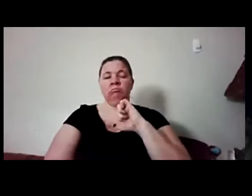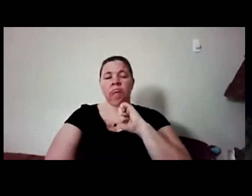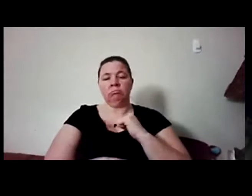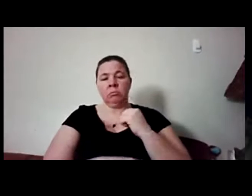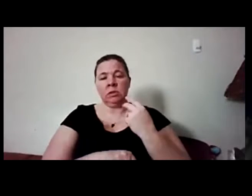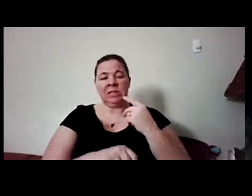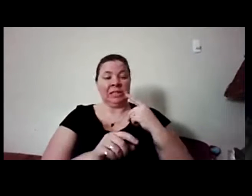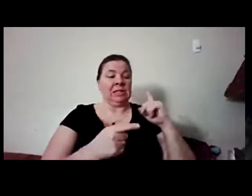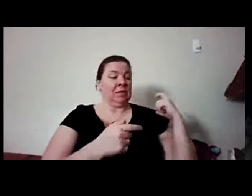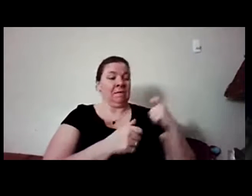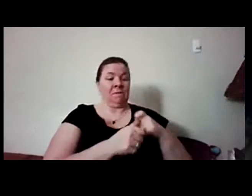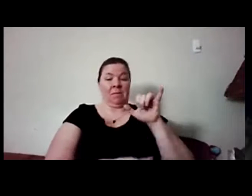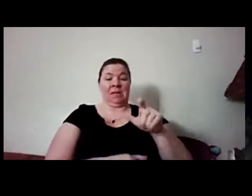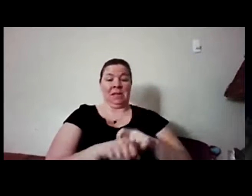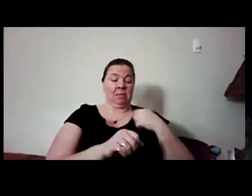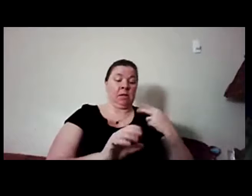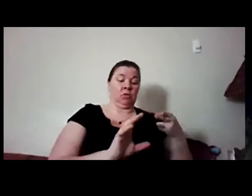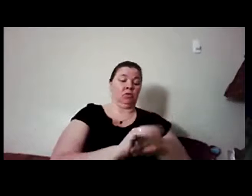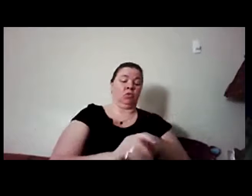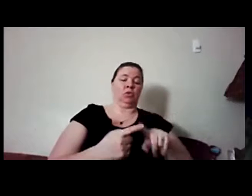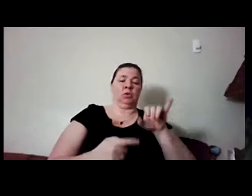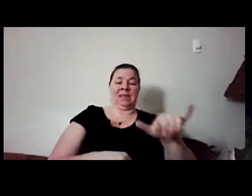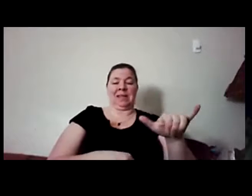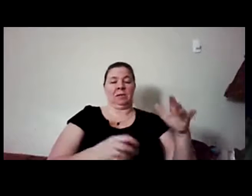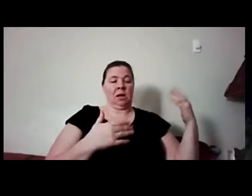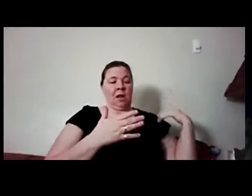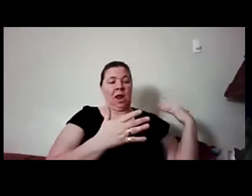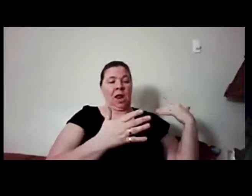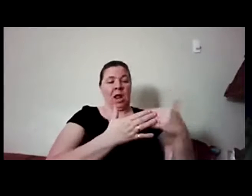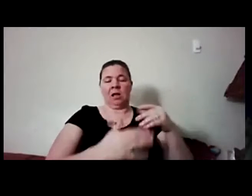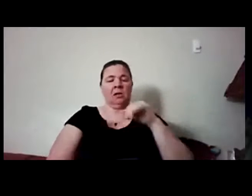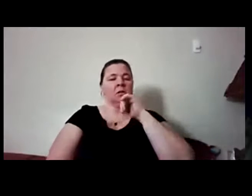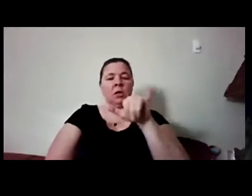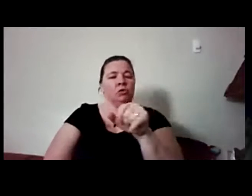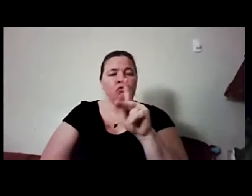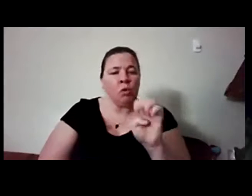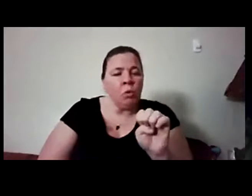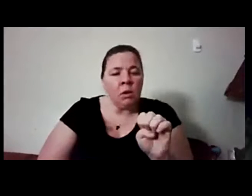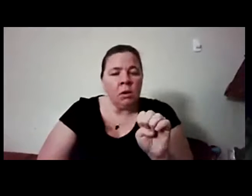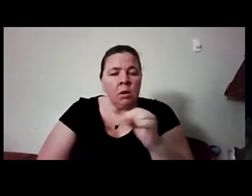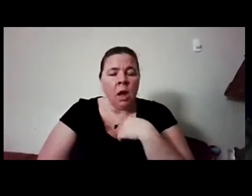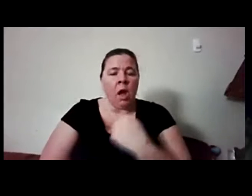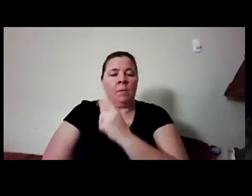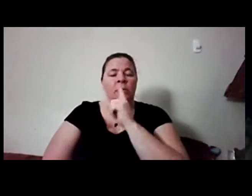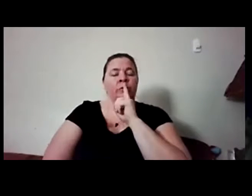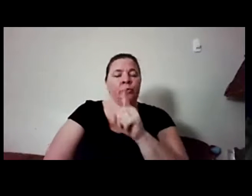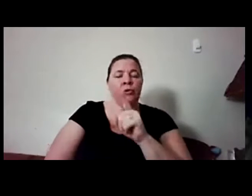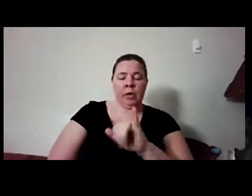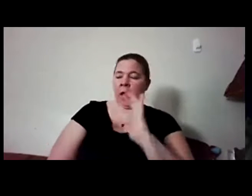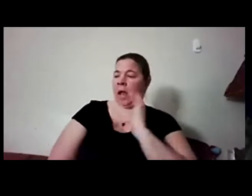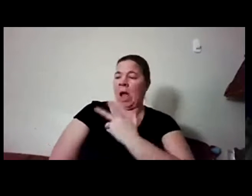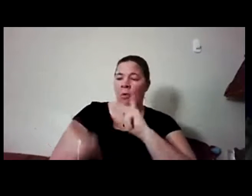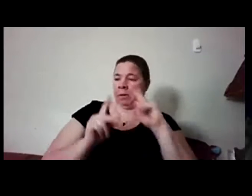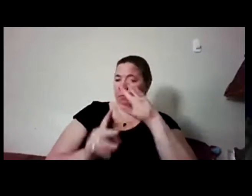joined until then, and I said to myself, this is no longer a joke. I am going to make sure I get my people